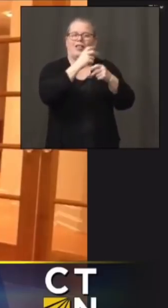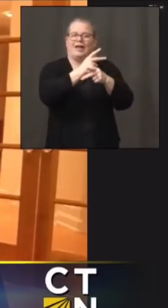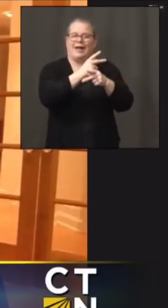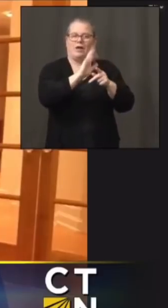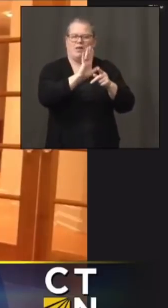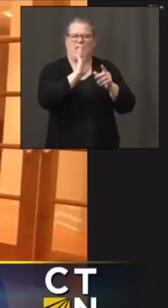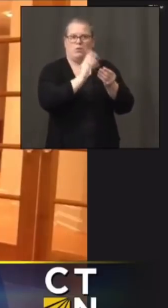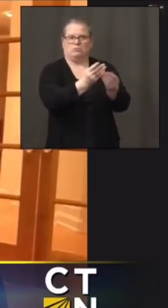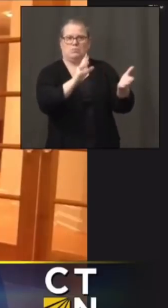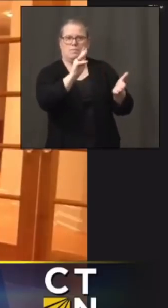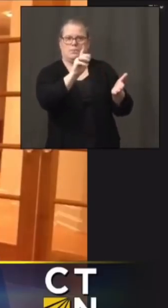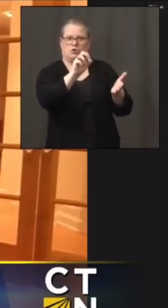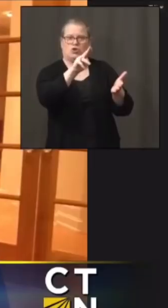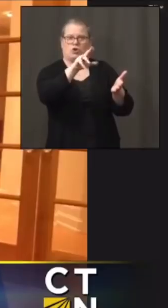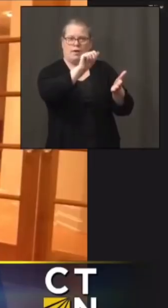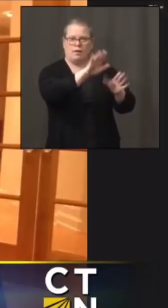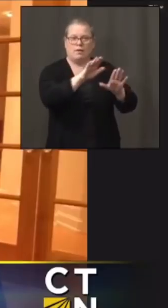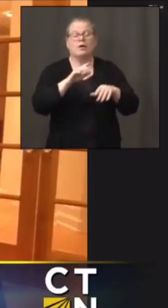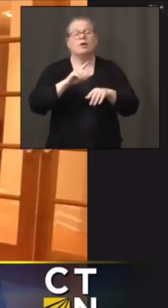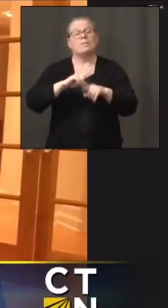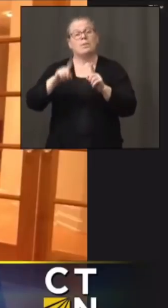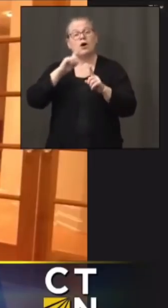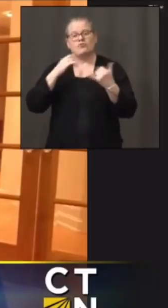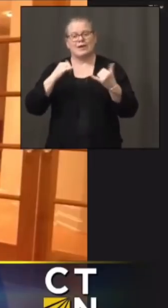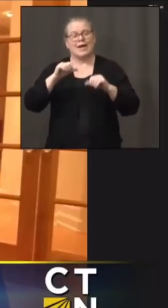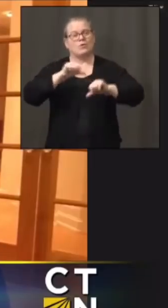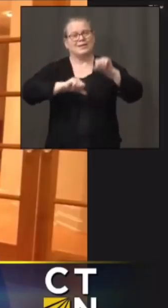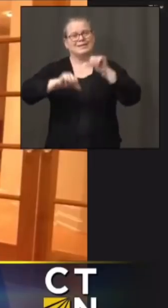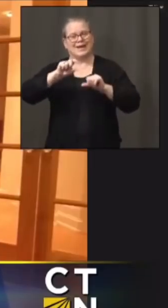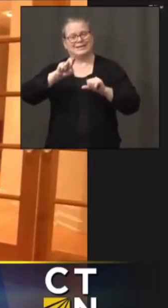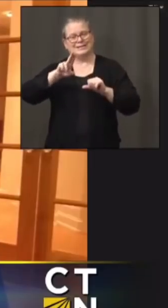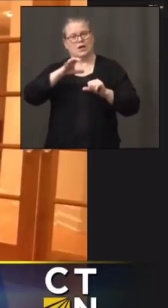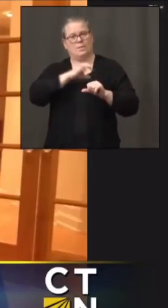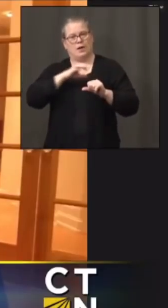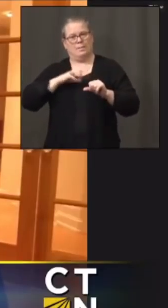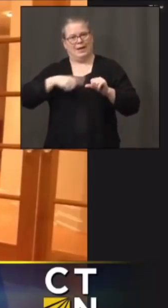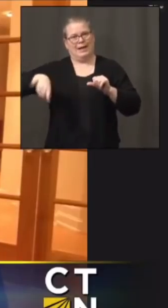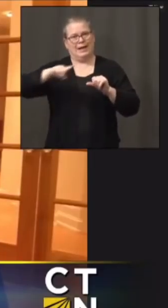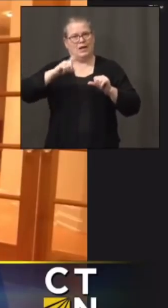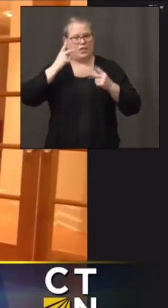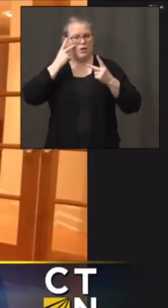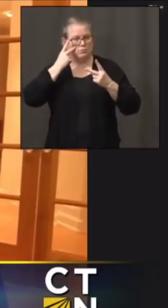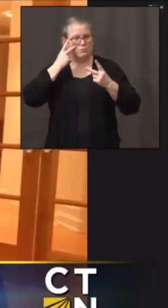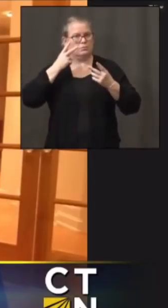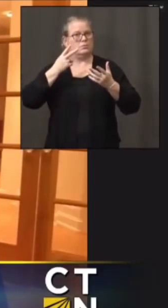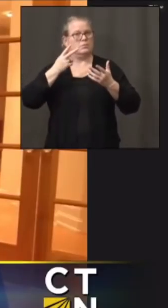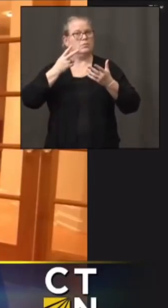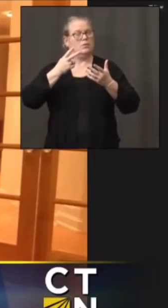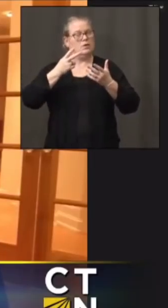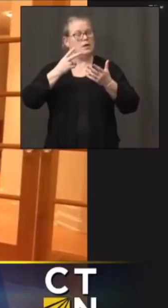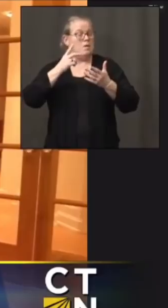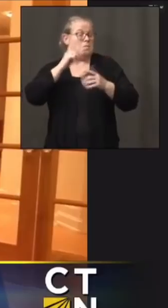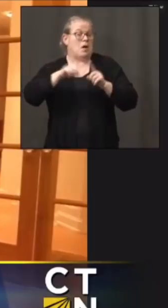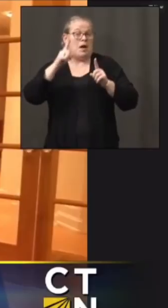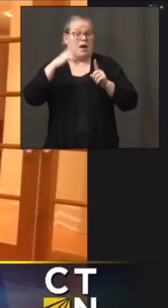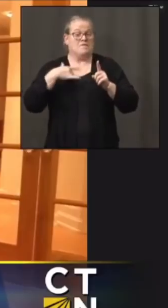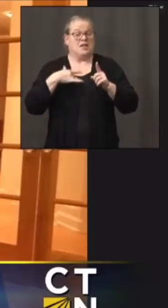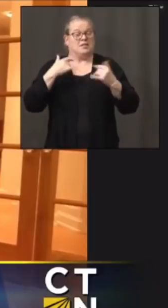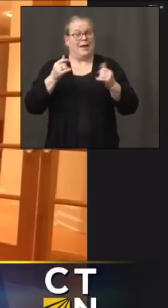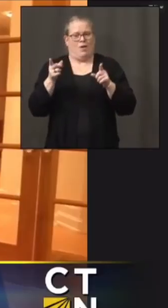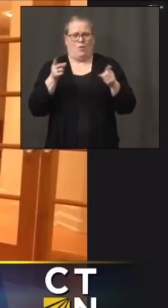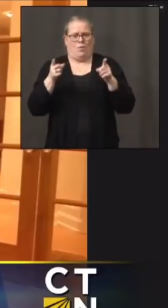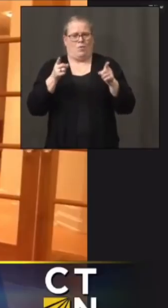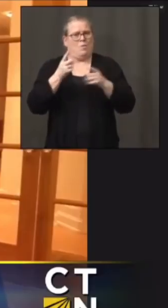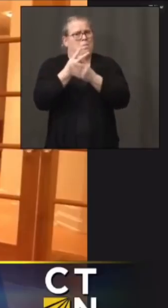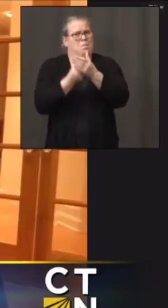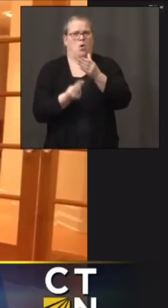point, we're expecting, in the science subcommittee, Keith can comment on this, but I think the view at this point is that they're essentially equally